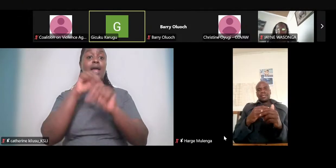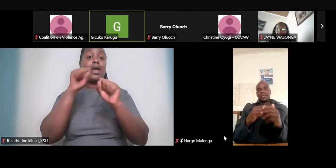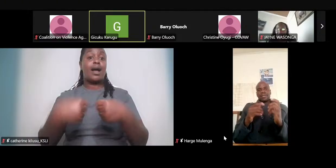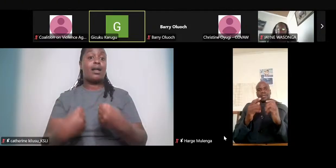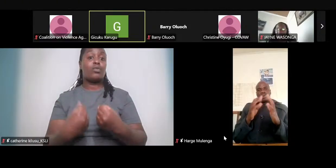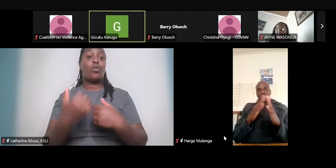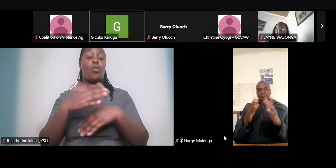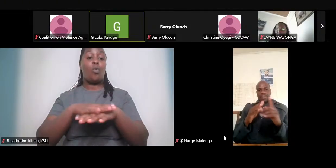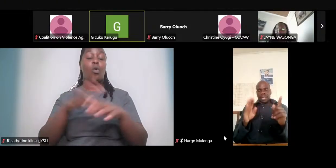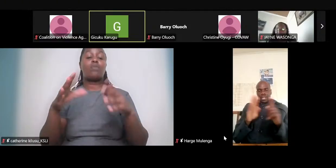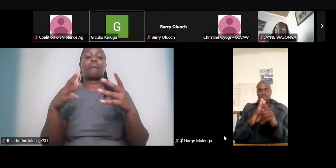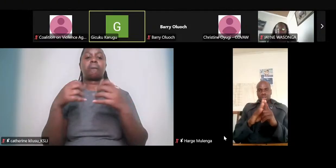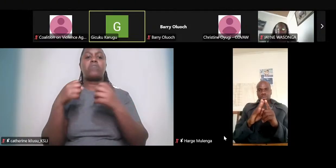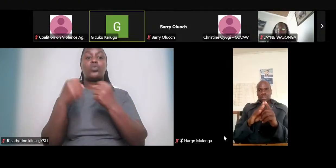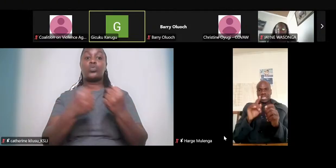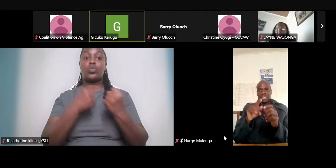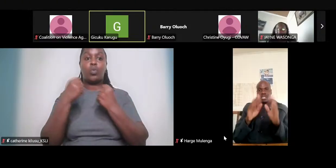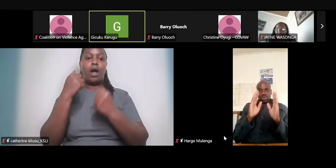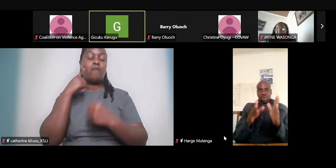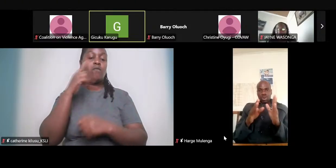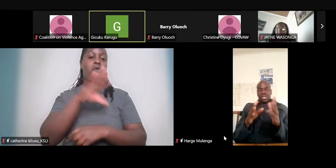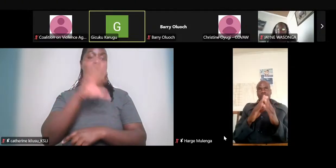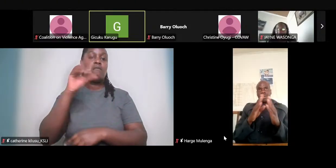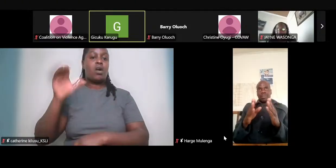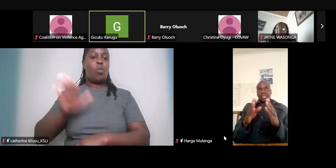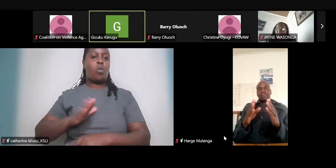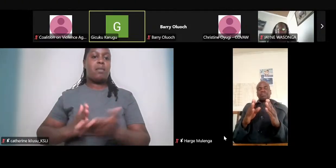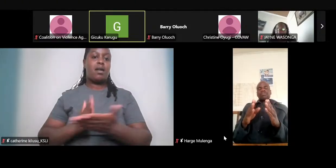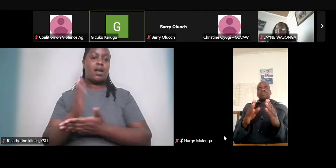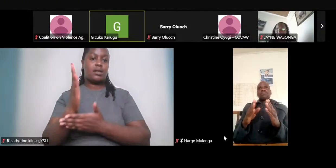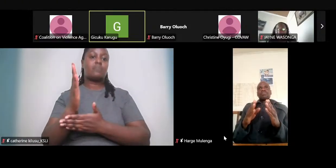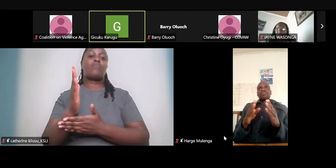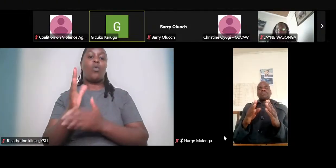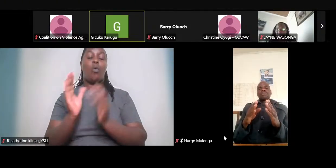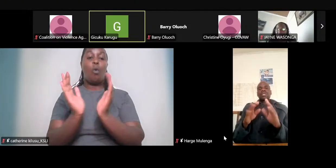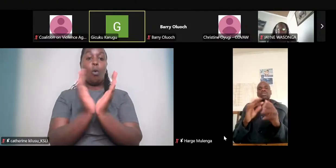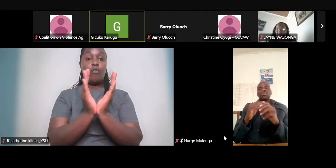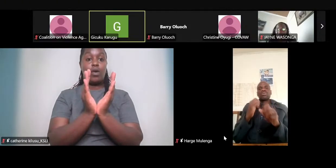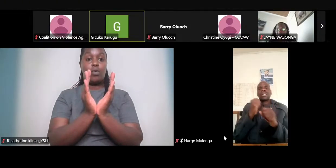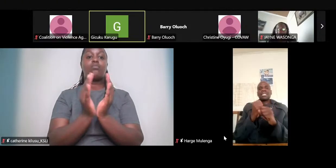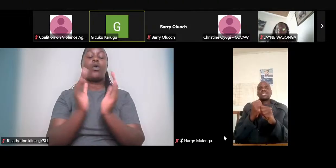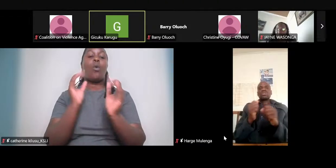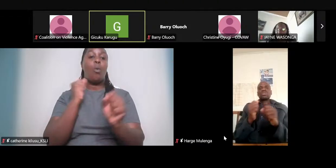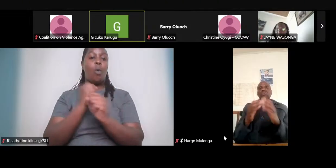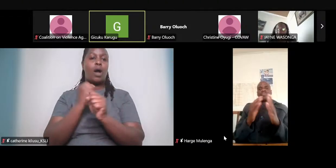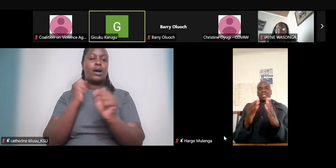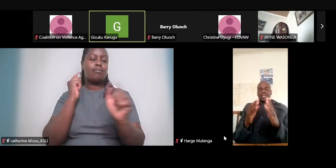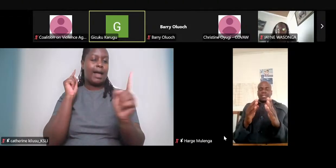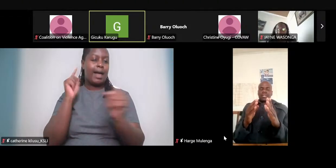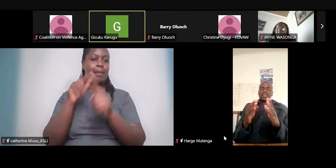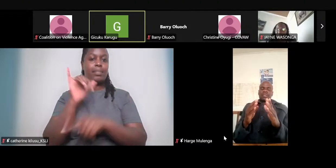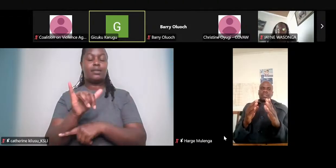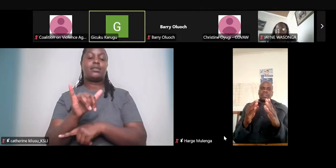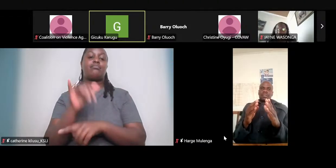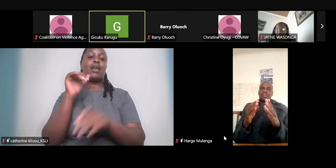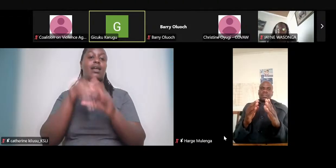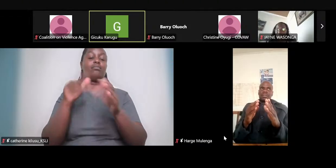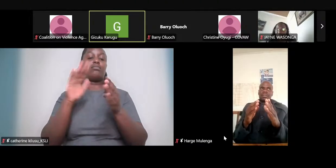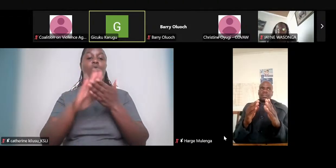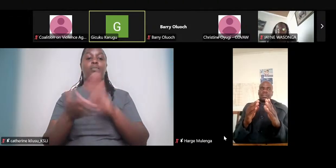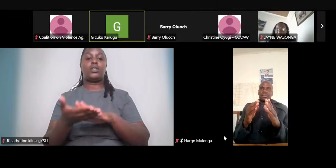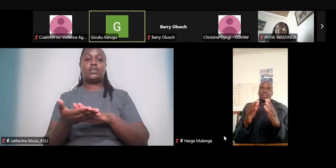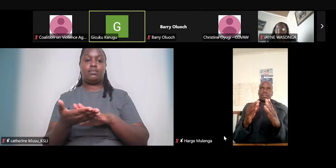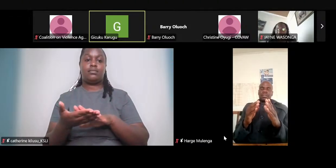for African Women's Rights Coalition, are working to break stereotypes within communities